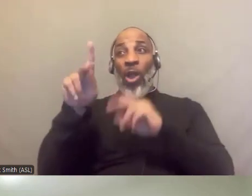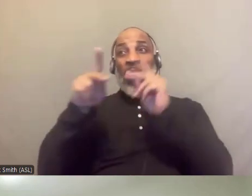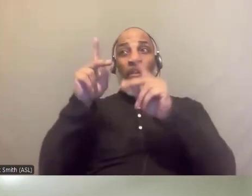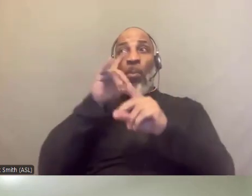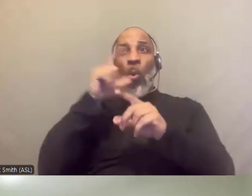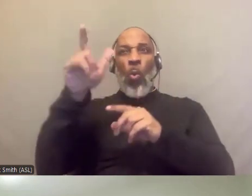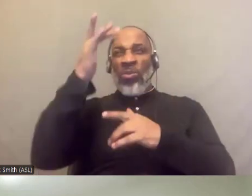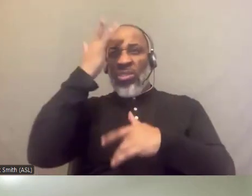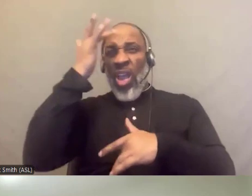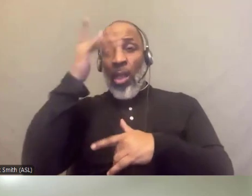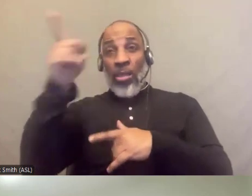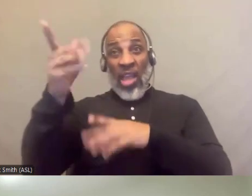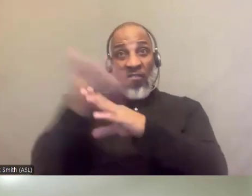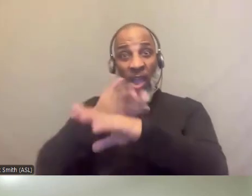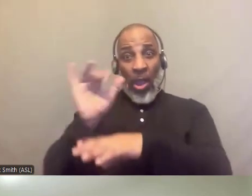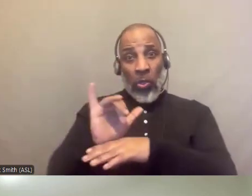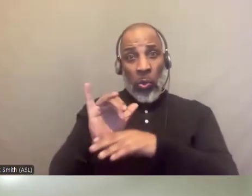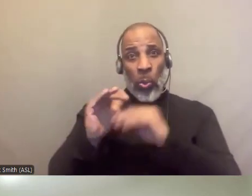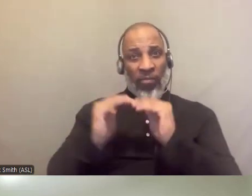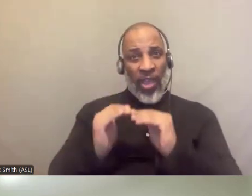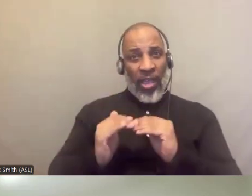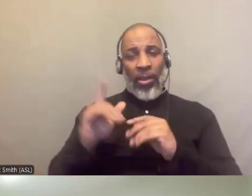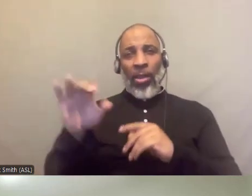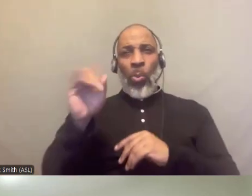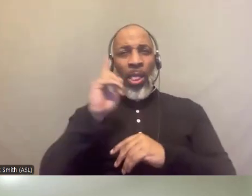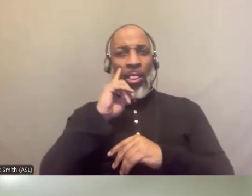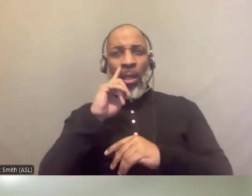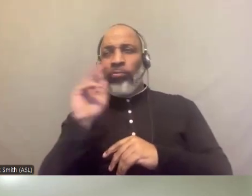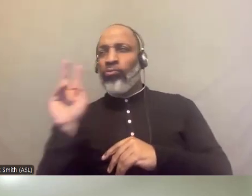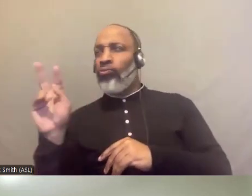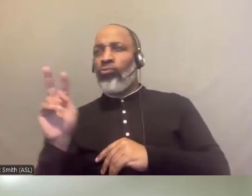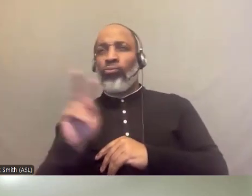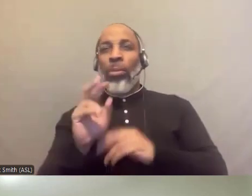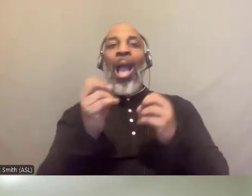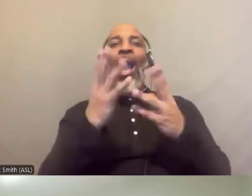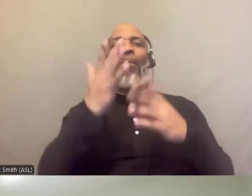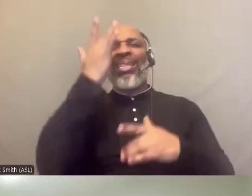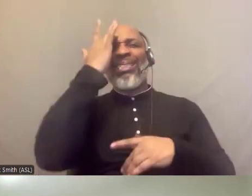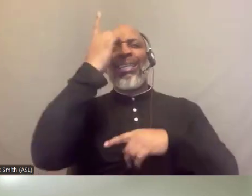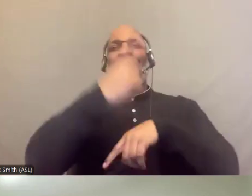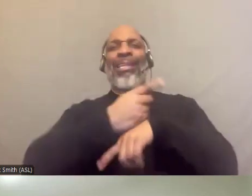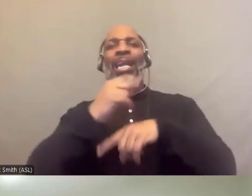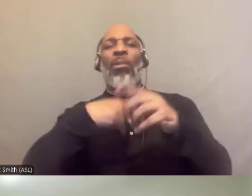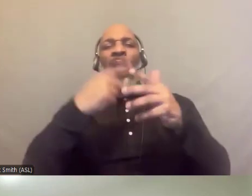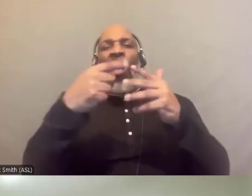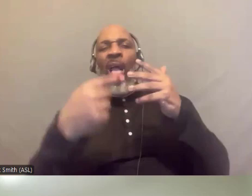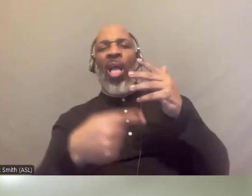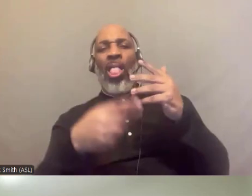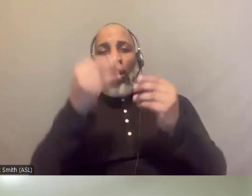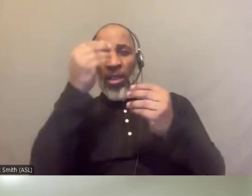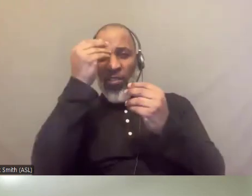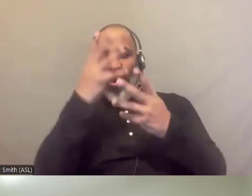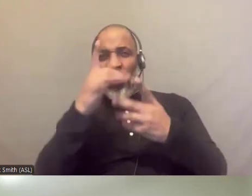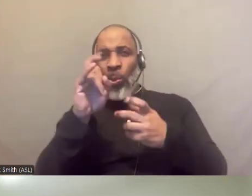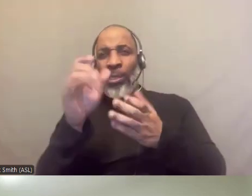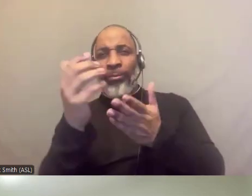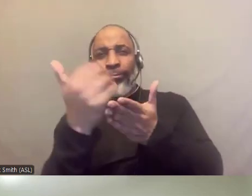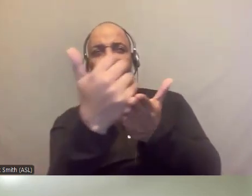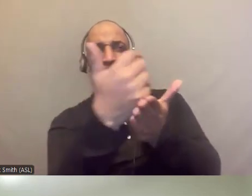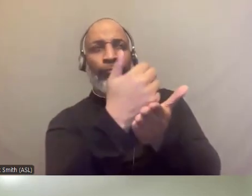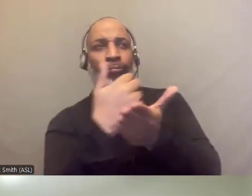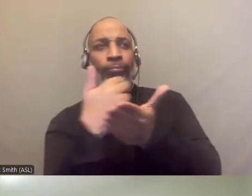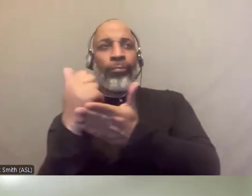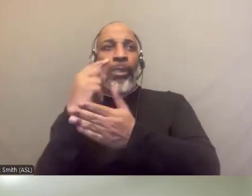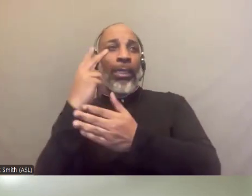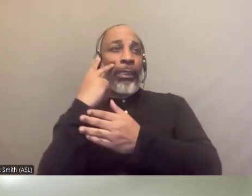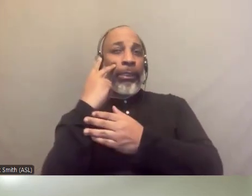under those days that they take the same number of sick days? Those are the kind of information. That's the kind of information we need.